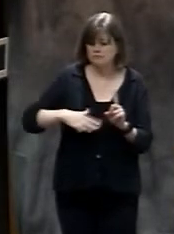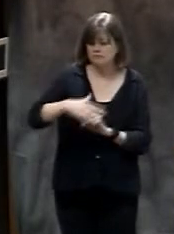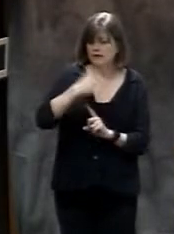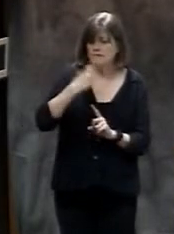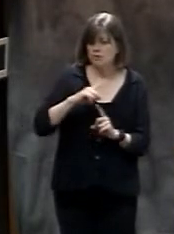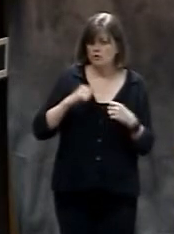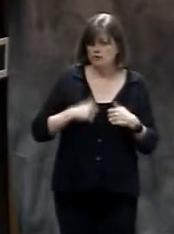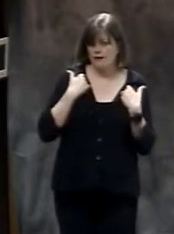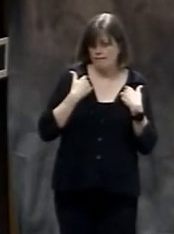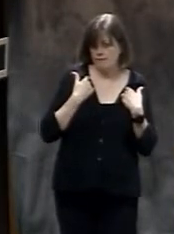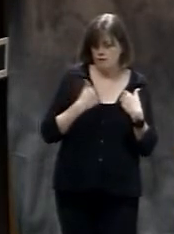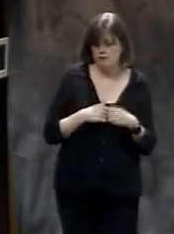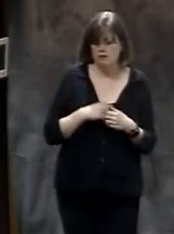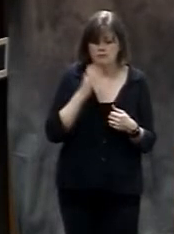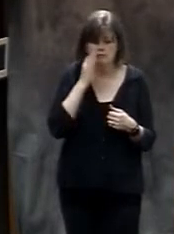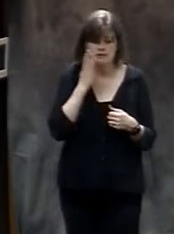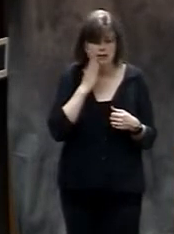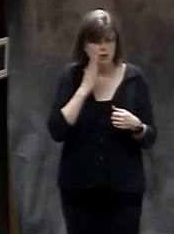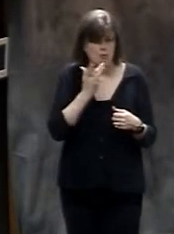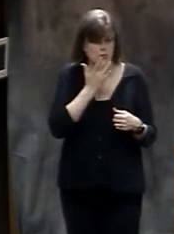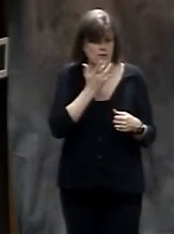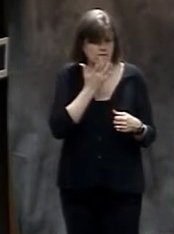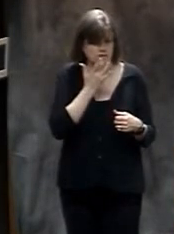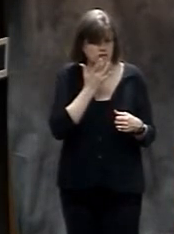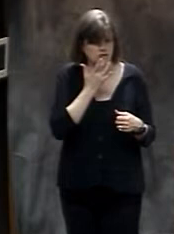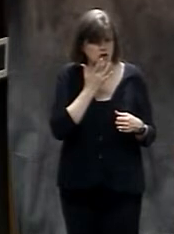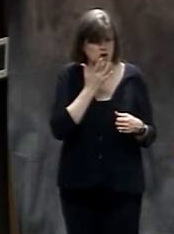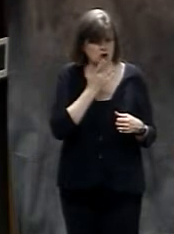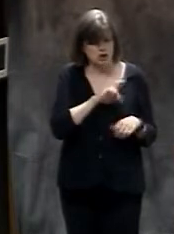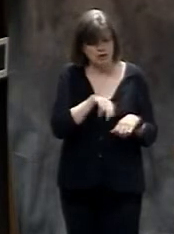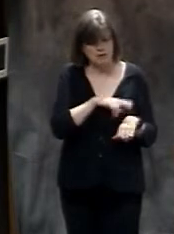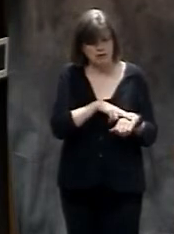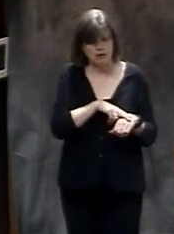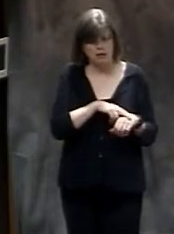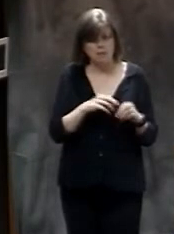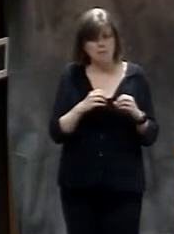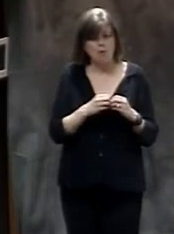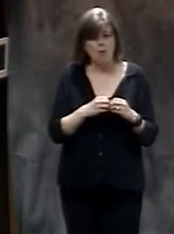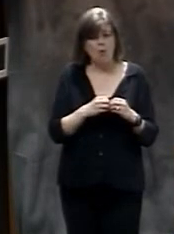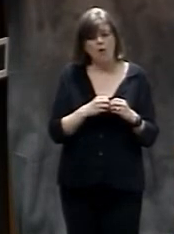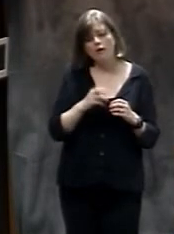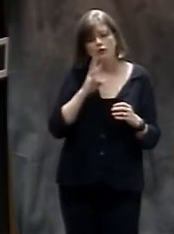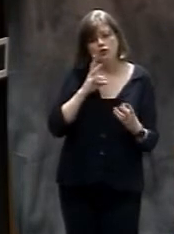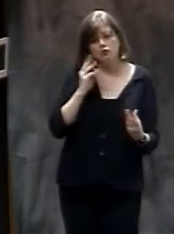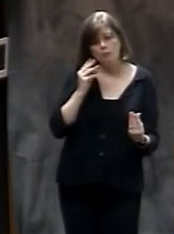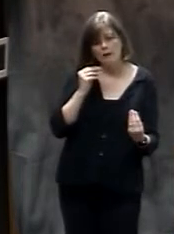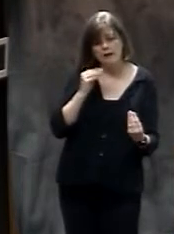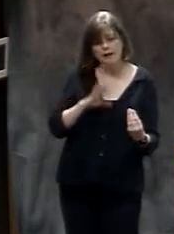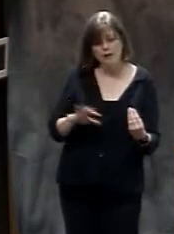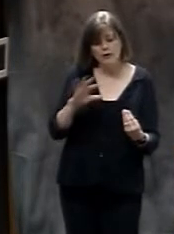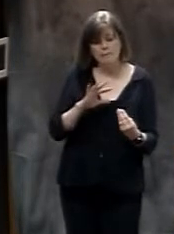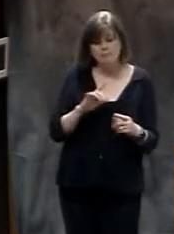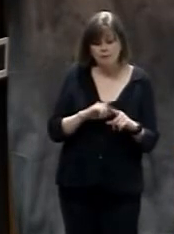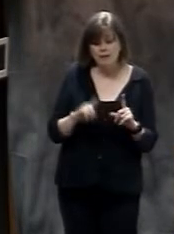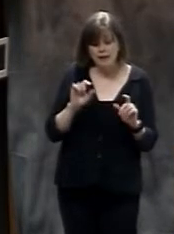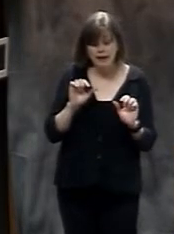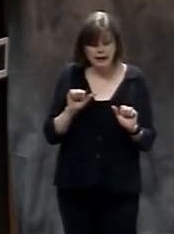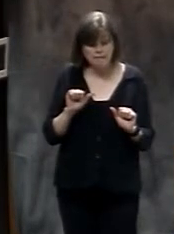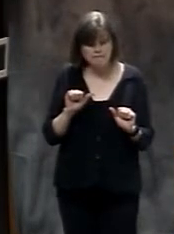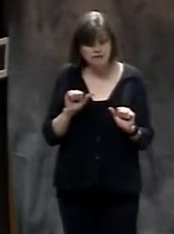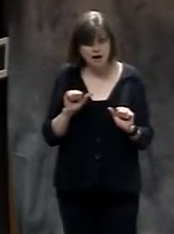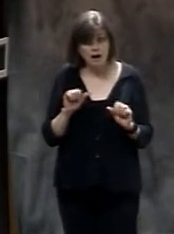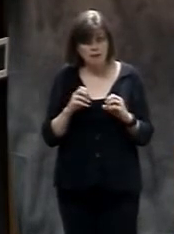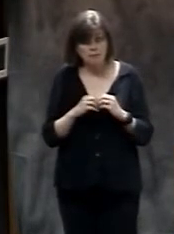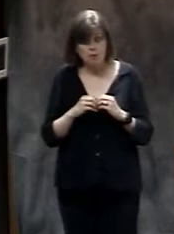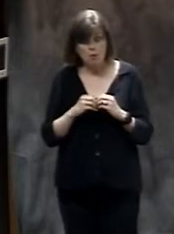Mosquitoes typically like more humid areas, but they can often find little humid microclimates even within